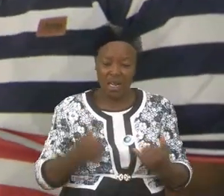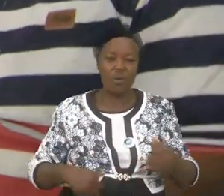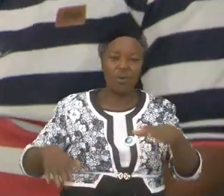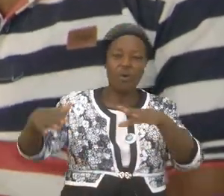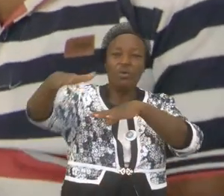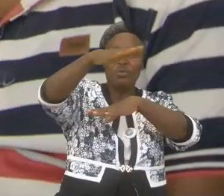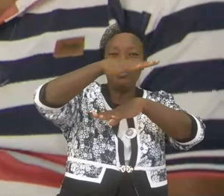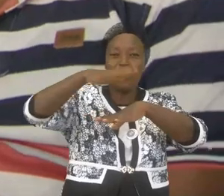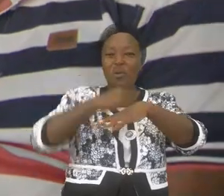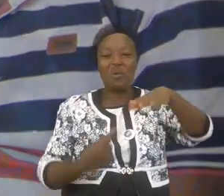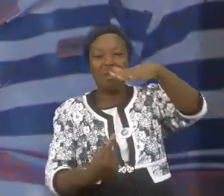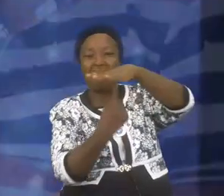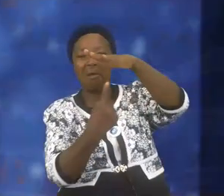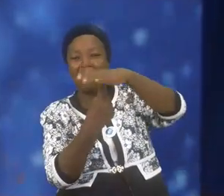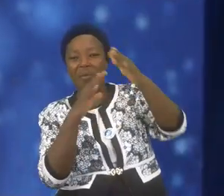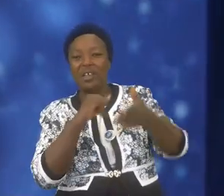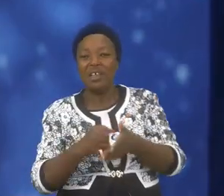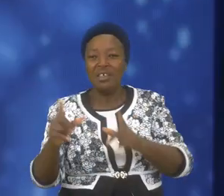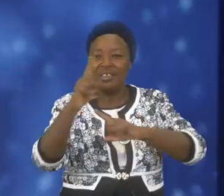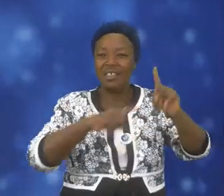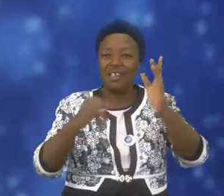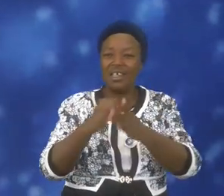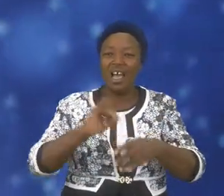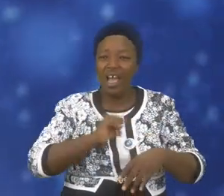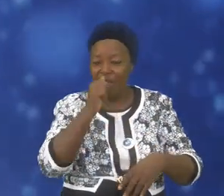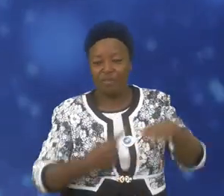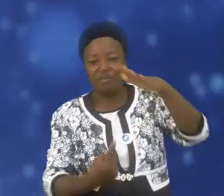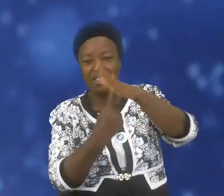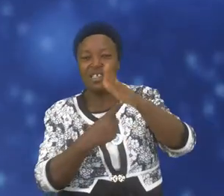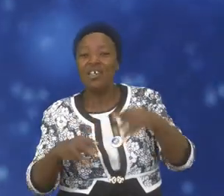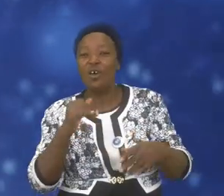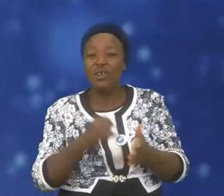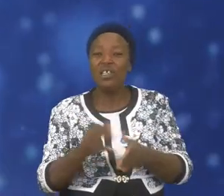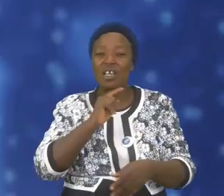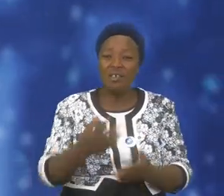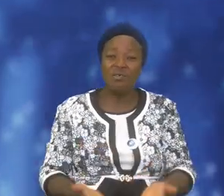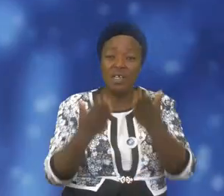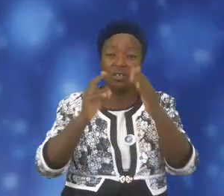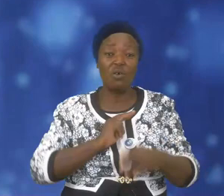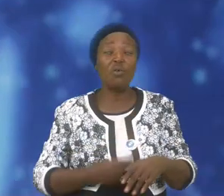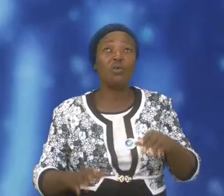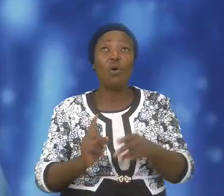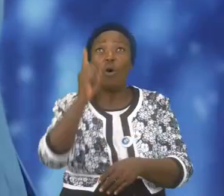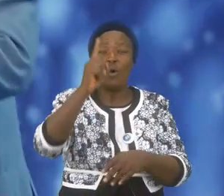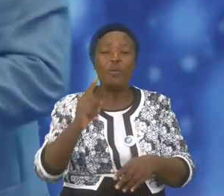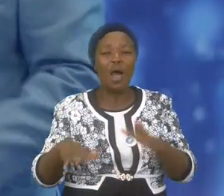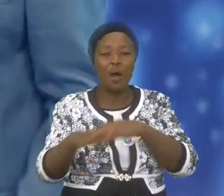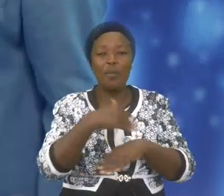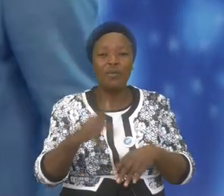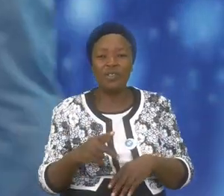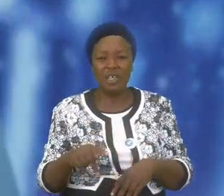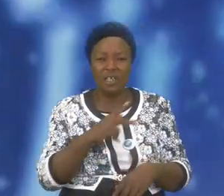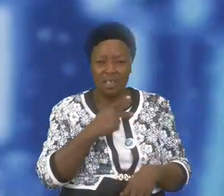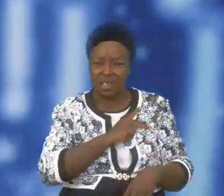up above the kingdom of demons. All those evil spirits and evil powers, they are running here